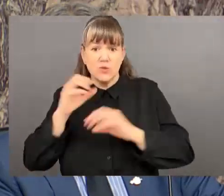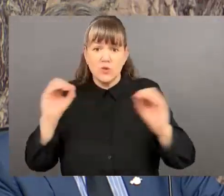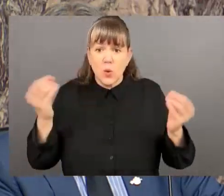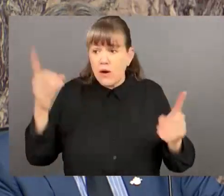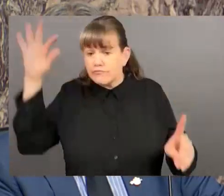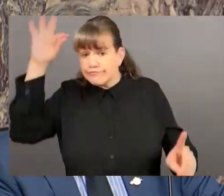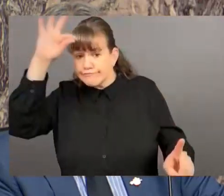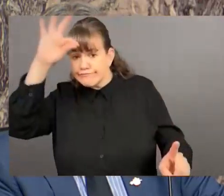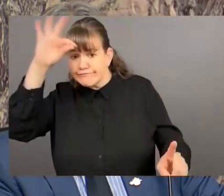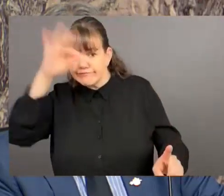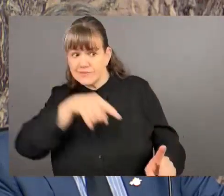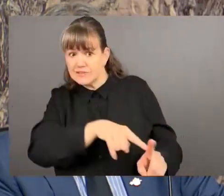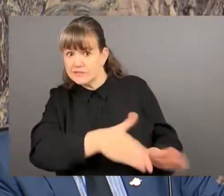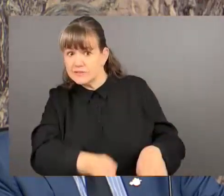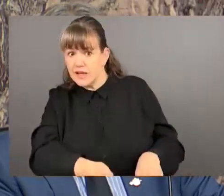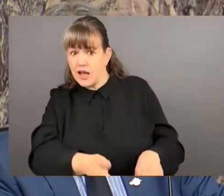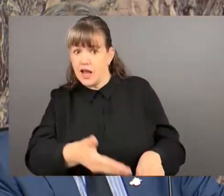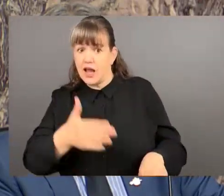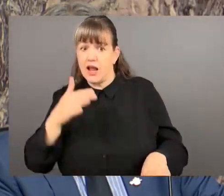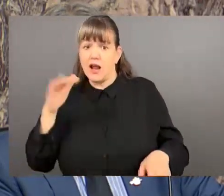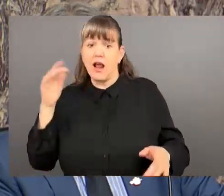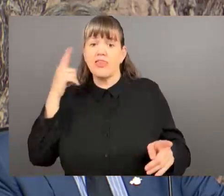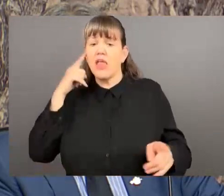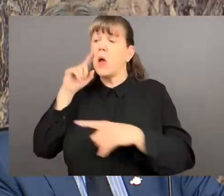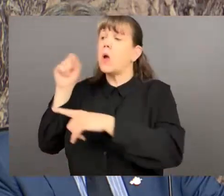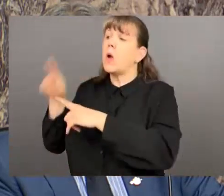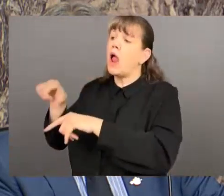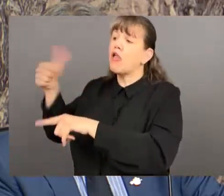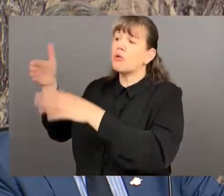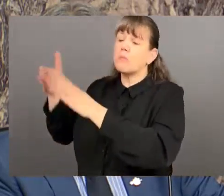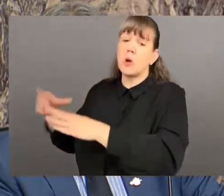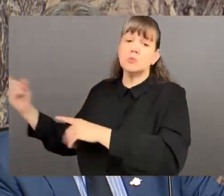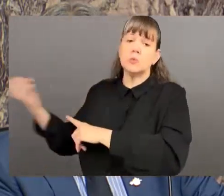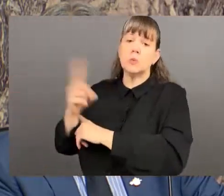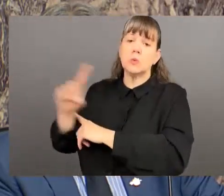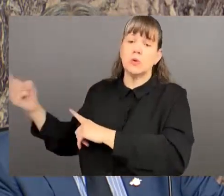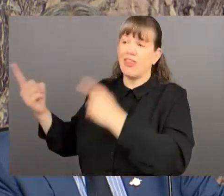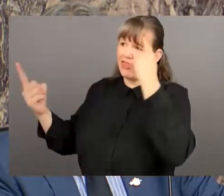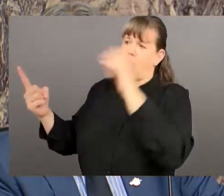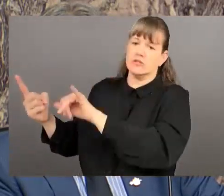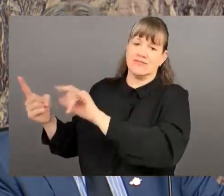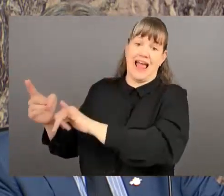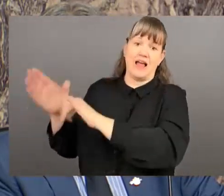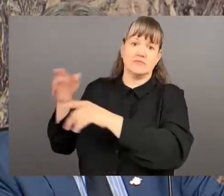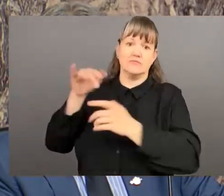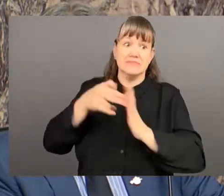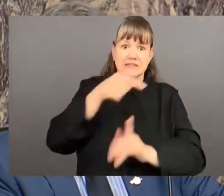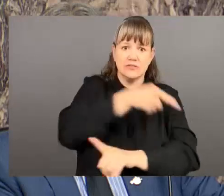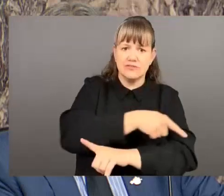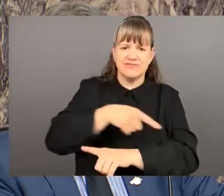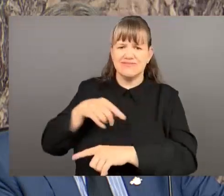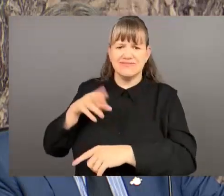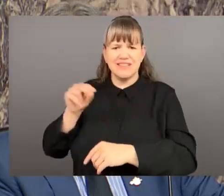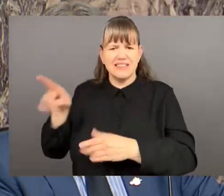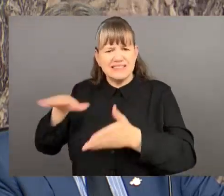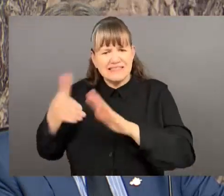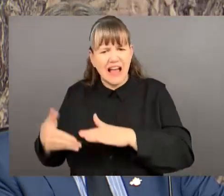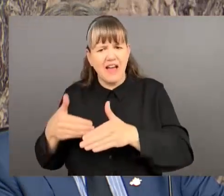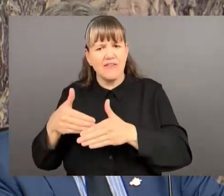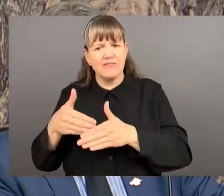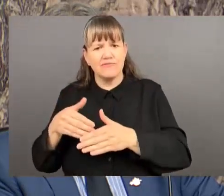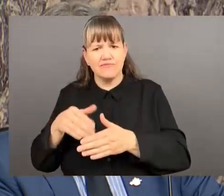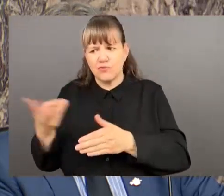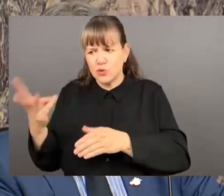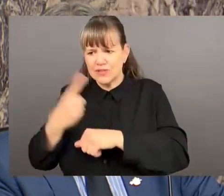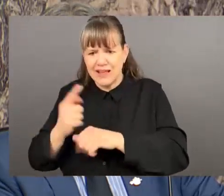her during the wellness checks. That other resident tragically died a few days later. People deserve housing where they are supported,